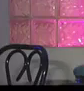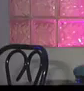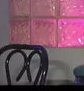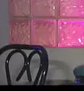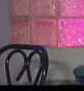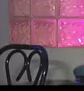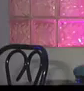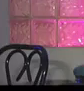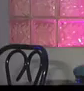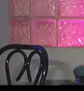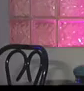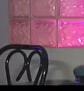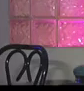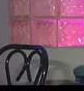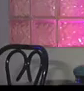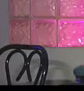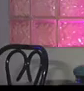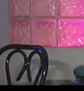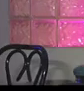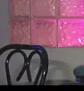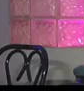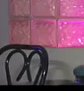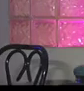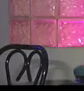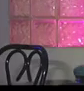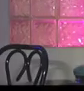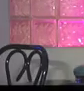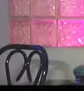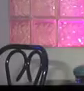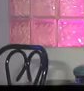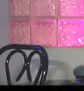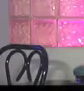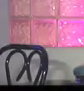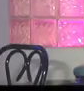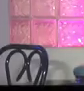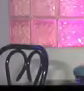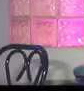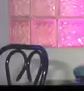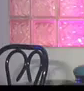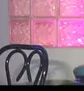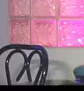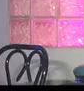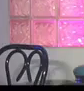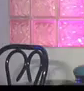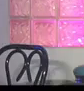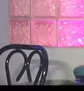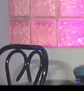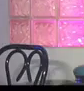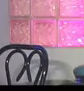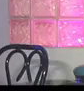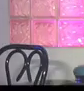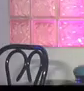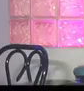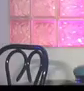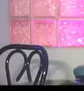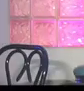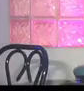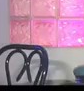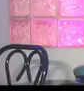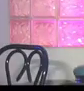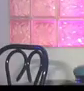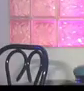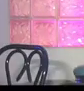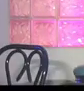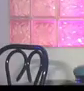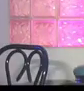Thank you, and welcome to the 25th Anniversary Family Cafe Governor's Summit on Disabilities. Welcome to